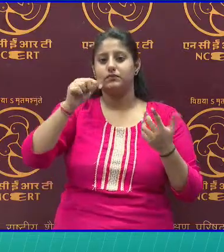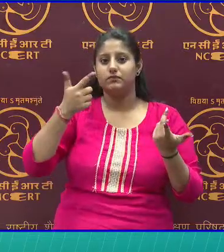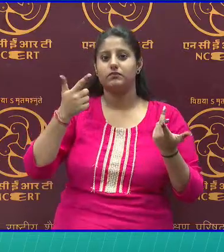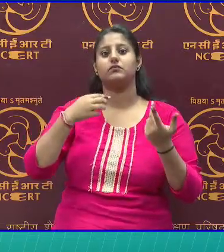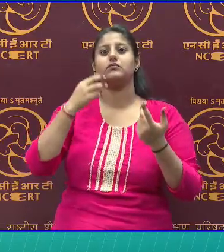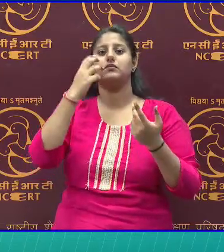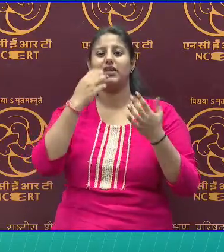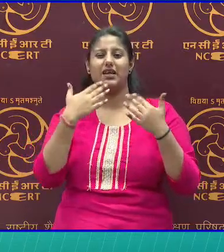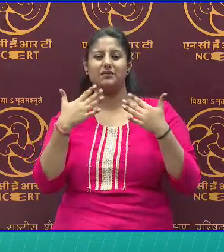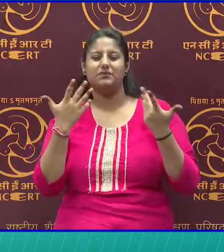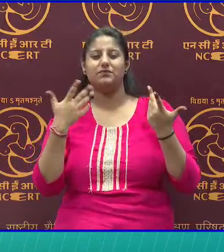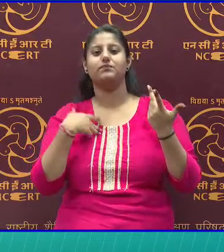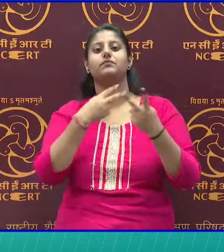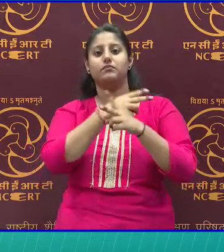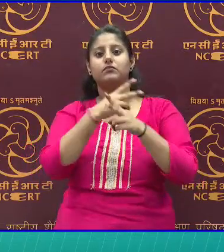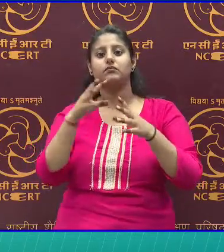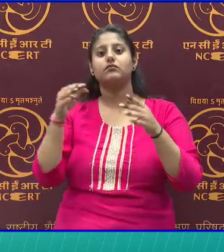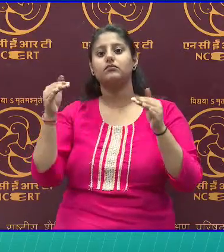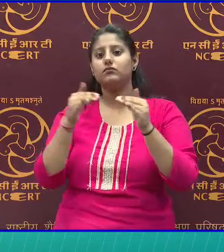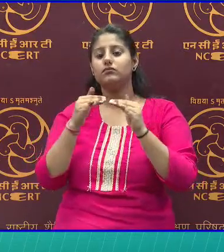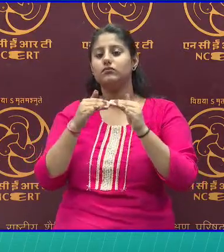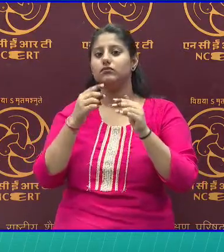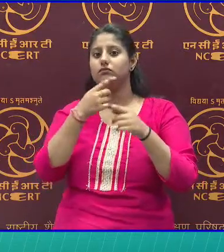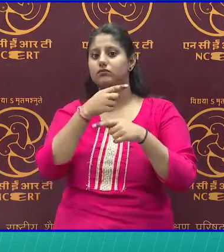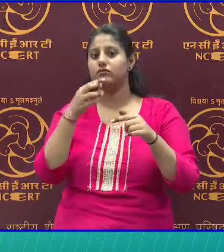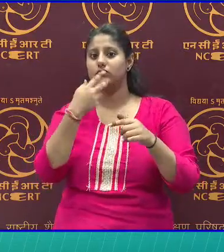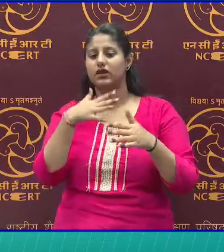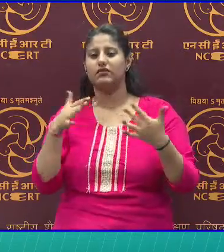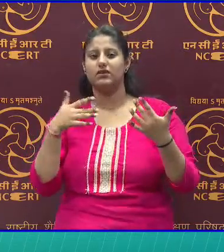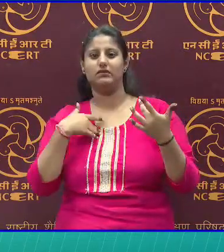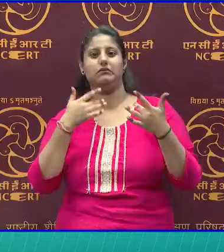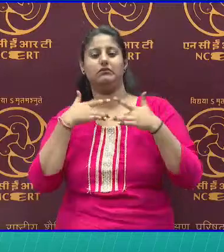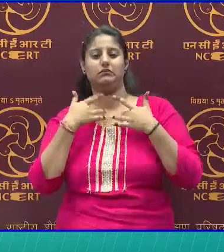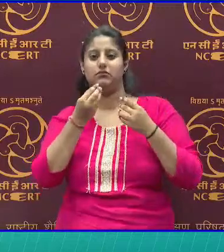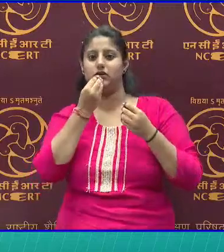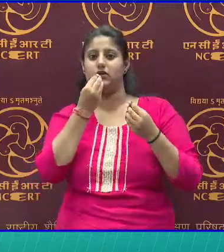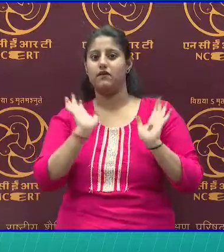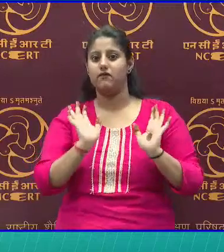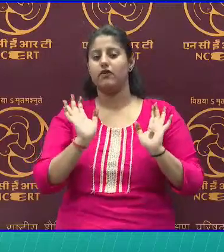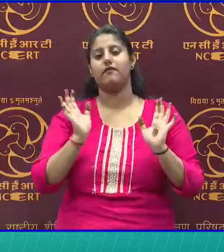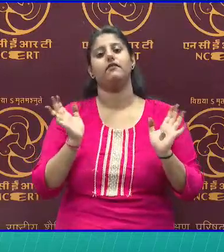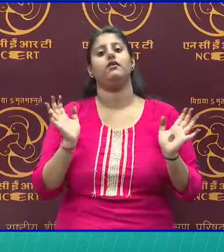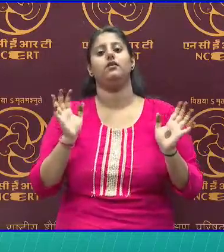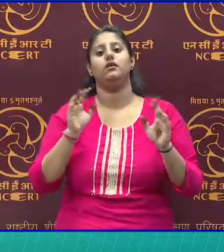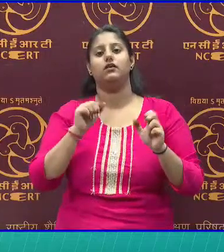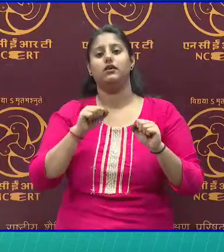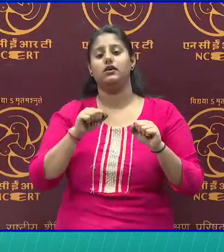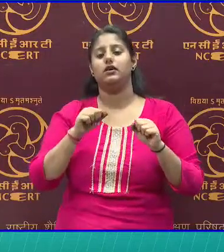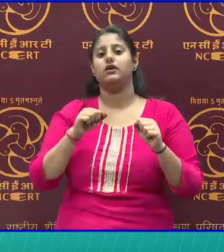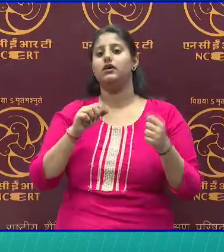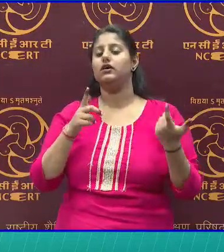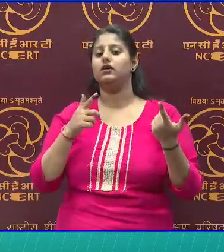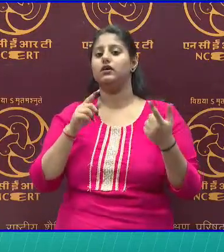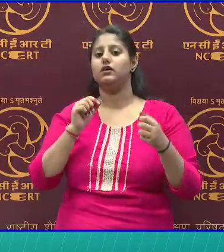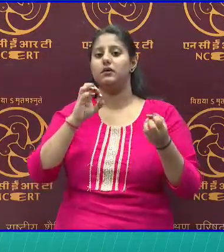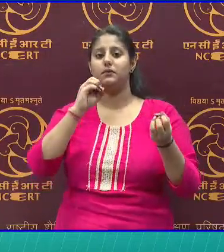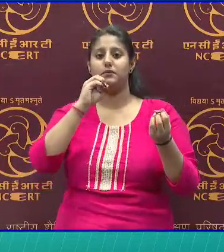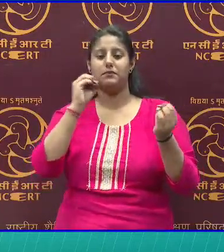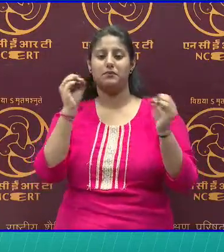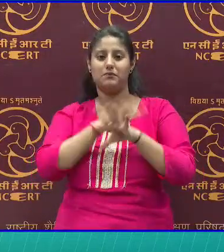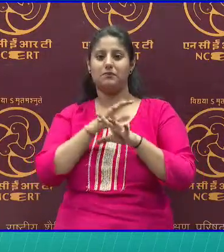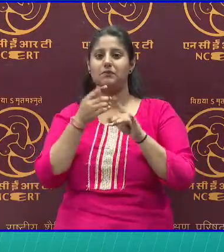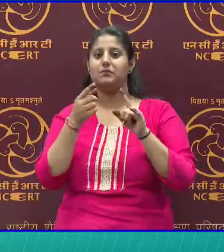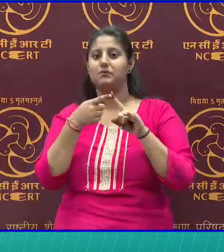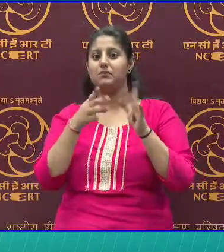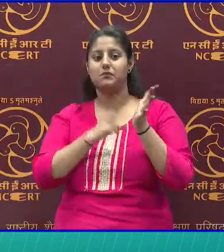and astringent. Right. So we are introducing certain kinds of indigenous food items as well. Which is why to it's this. called mystery masala. Yes, it's called mystery masala because